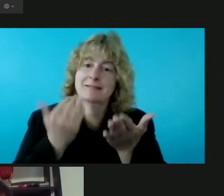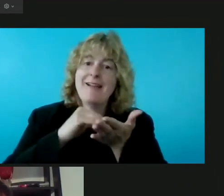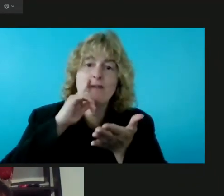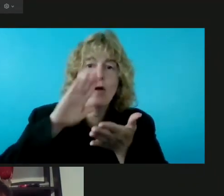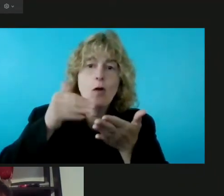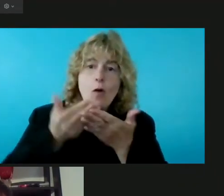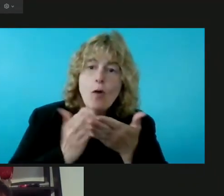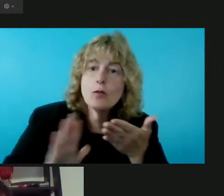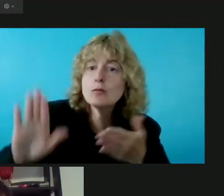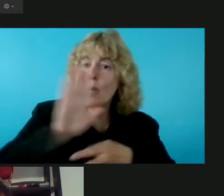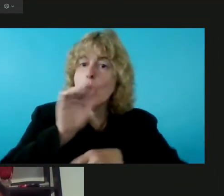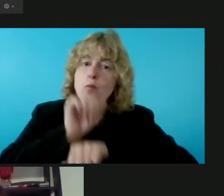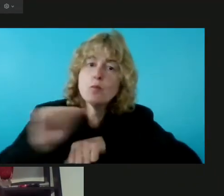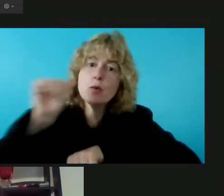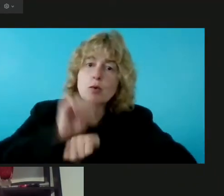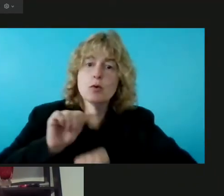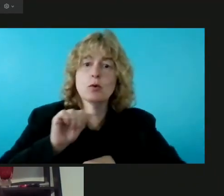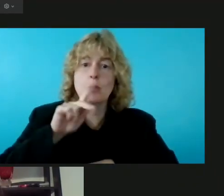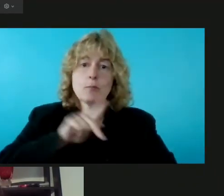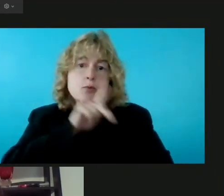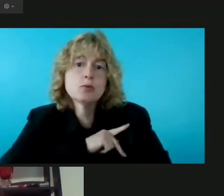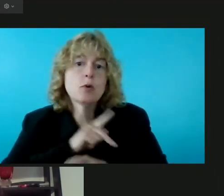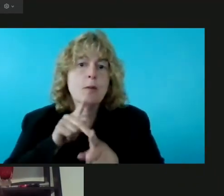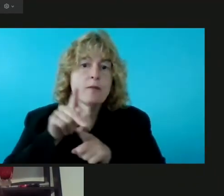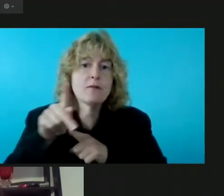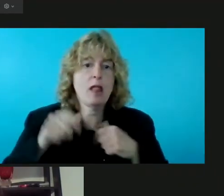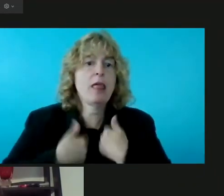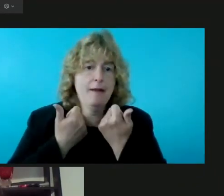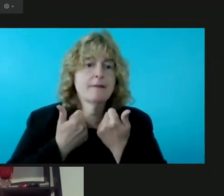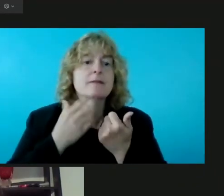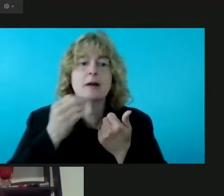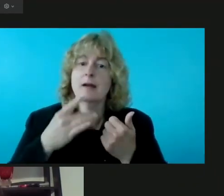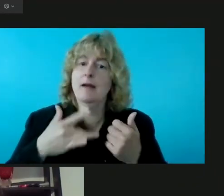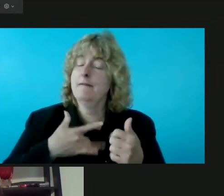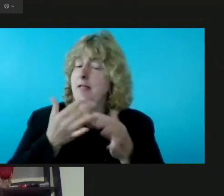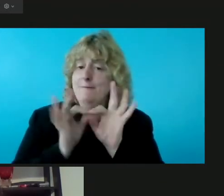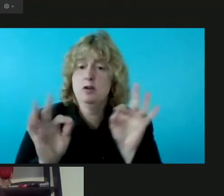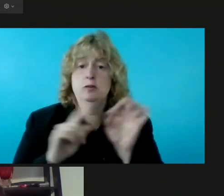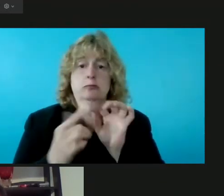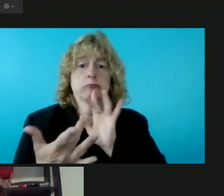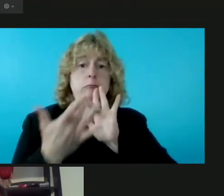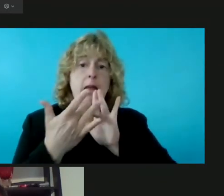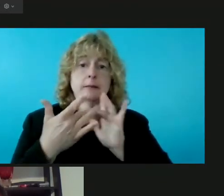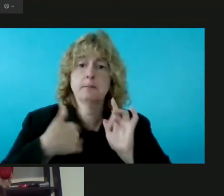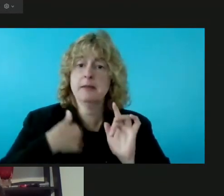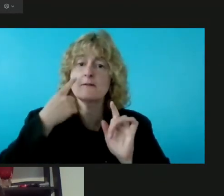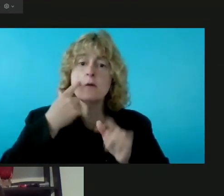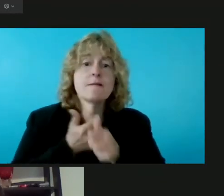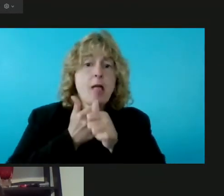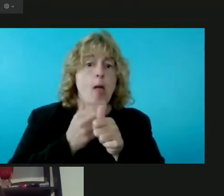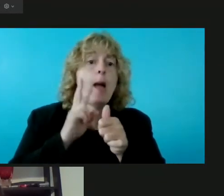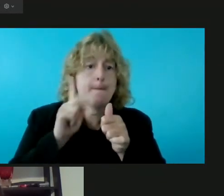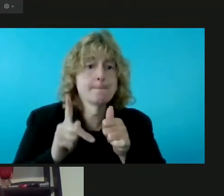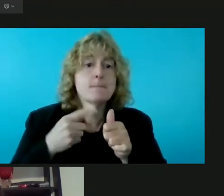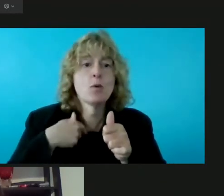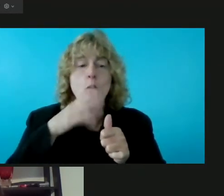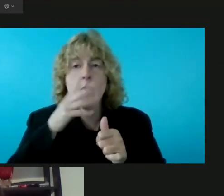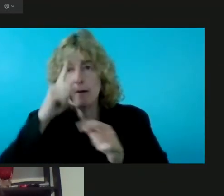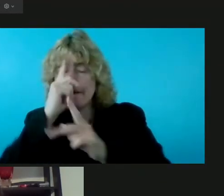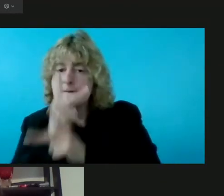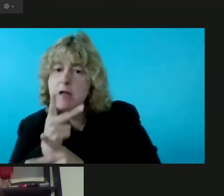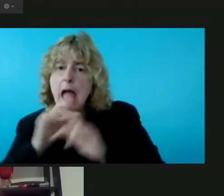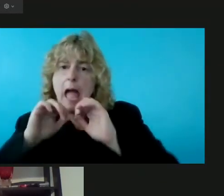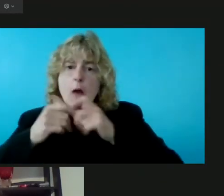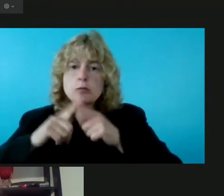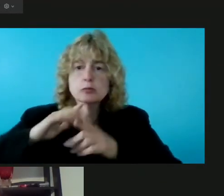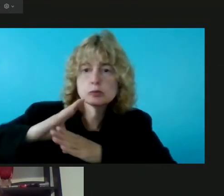doing in their personal and professional lives, and feel free to reach out to me for follow-up, and we'll figure out ways to share and partner as